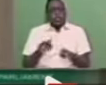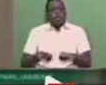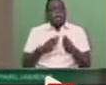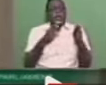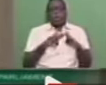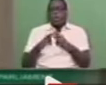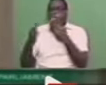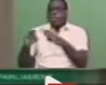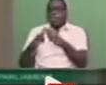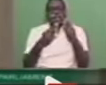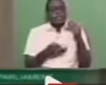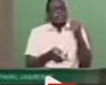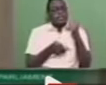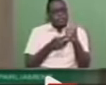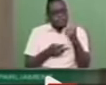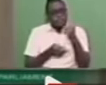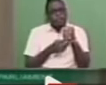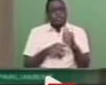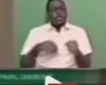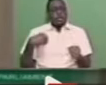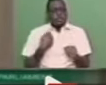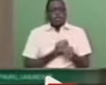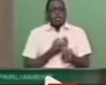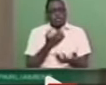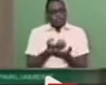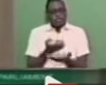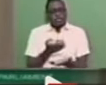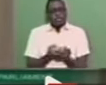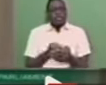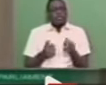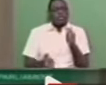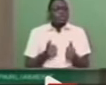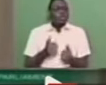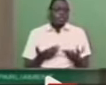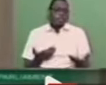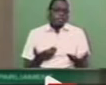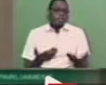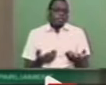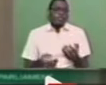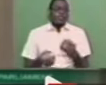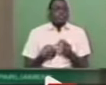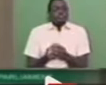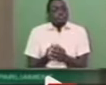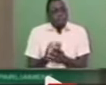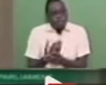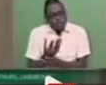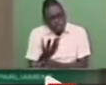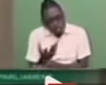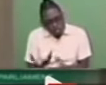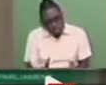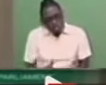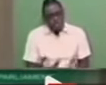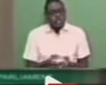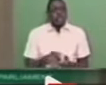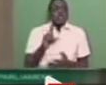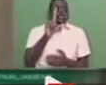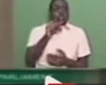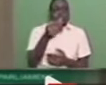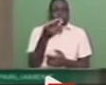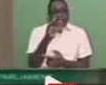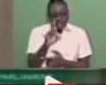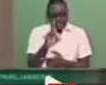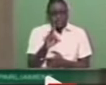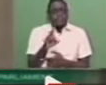In fact, the growth of 1.9% TT experienced in 2018, which the Minister loves to point